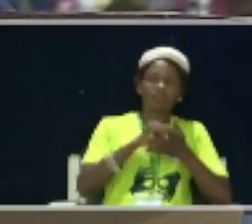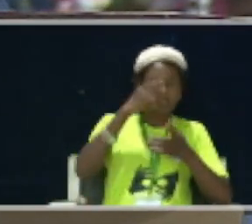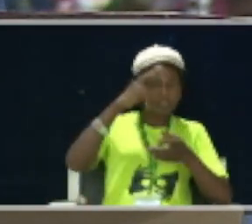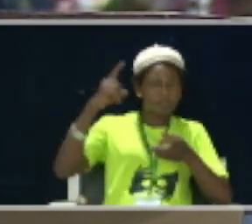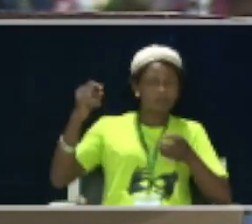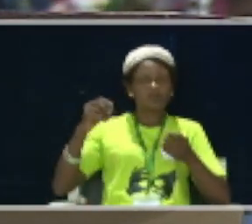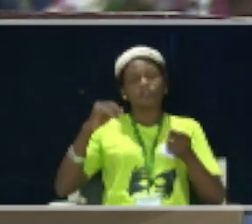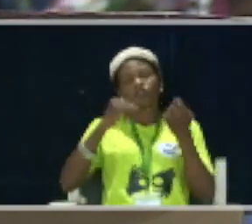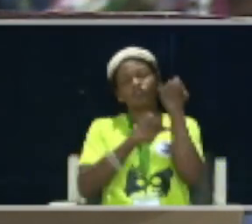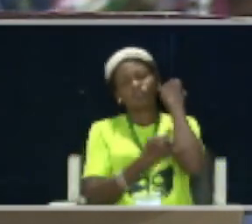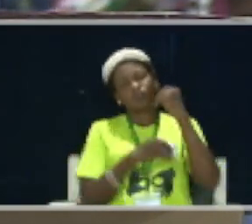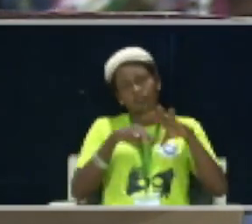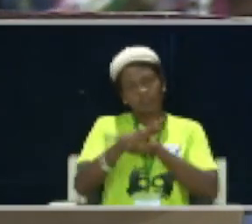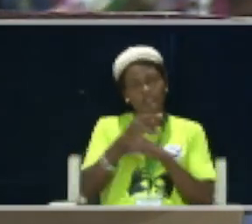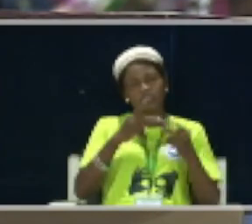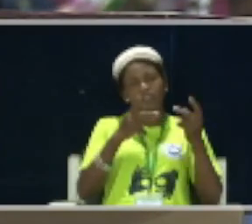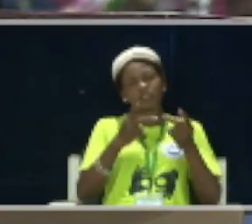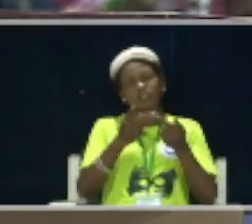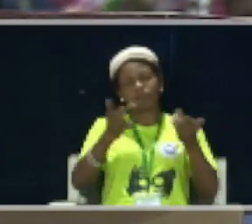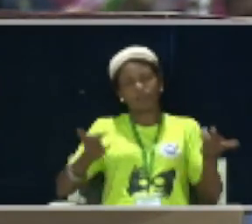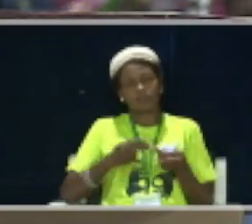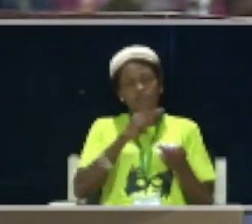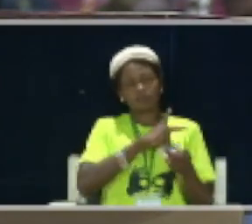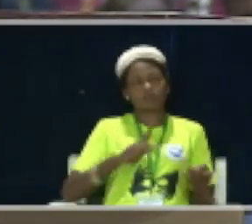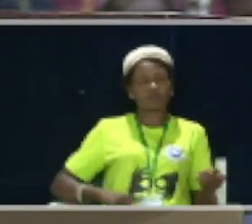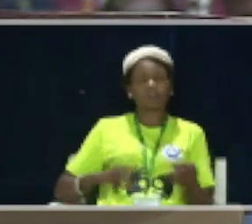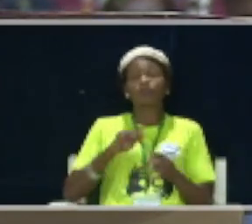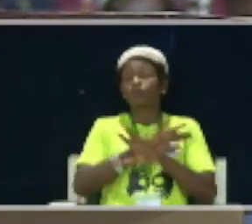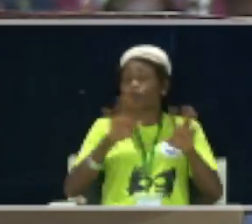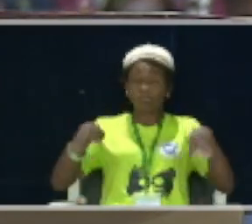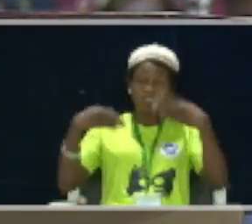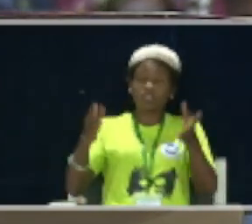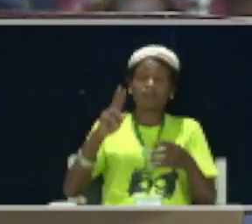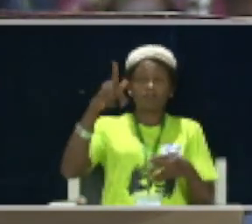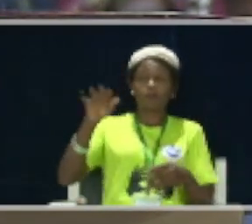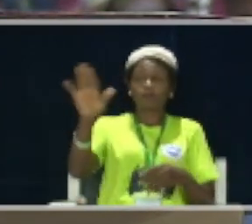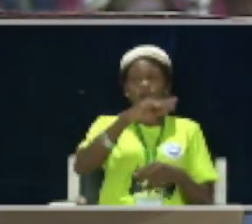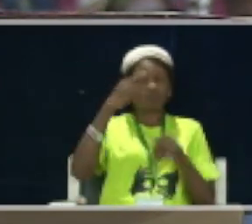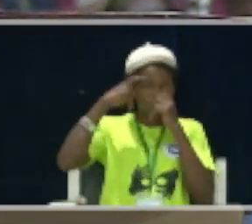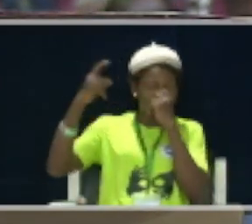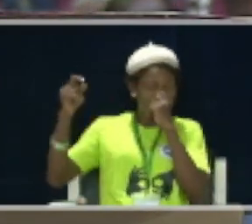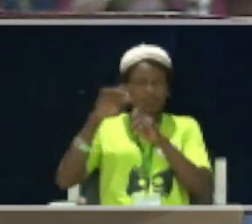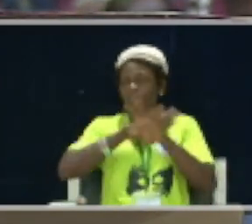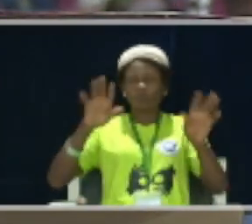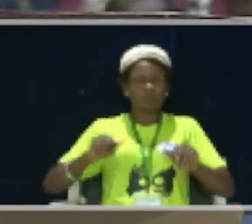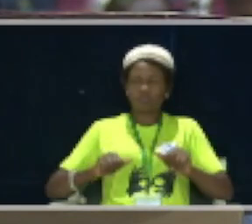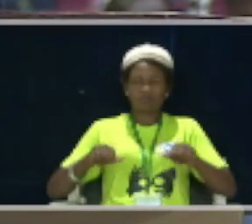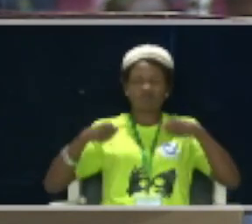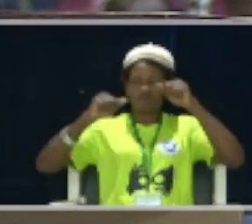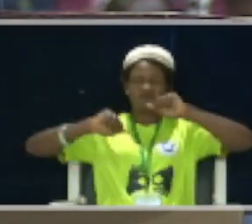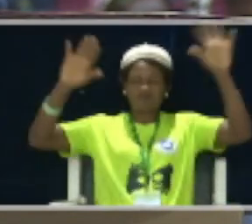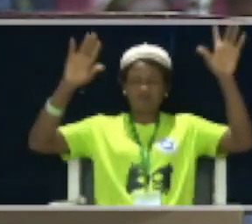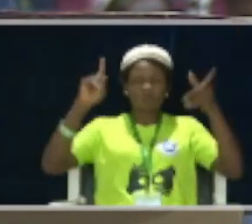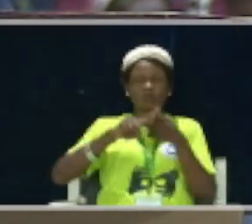came to the palace of Pharaoh. Don't give up your dream. Don't give in to